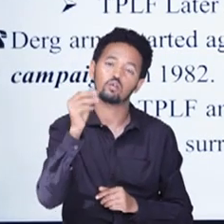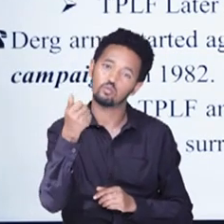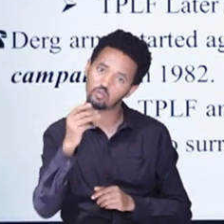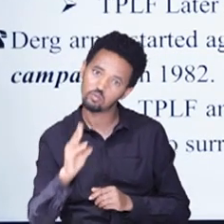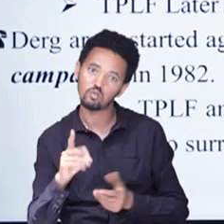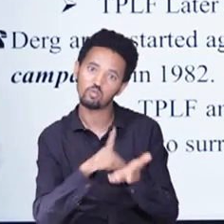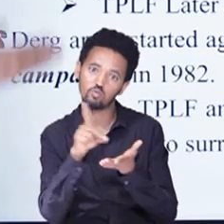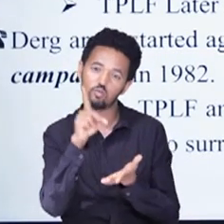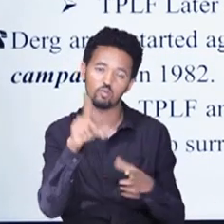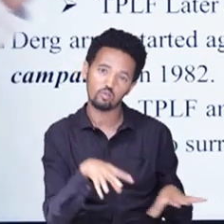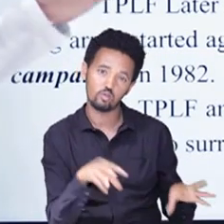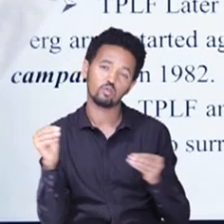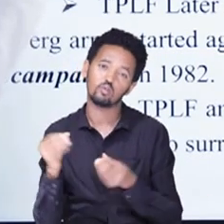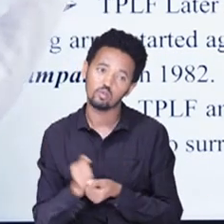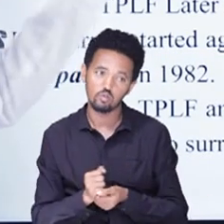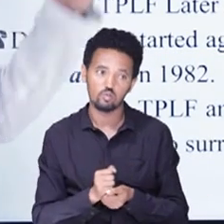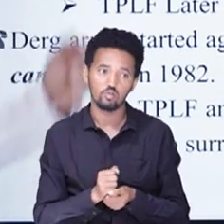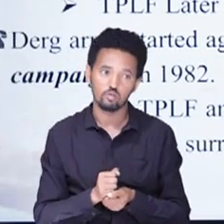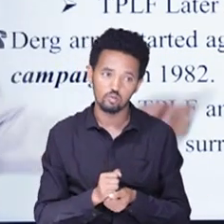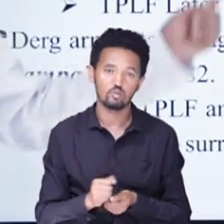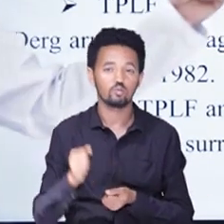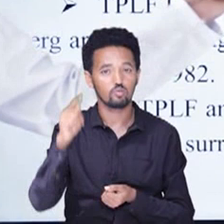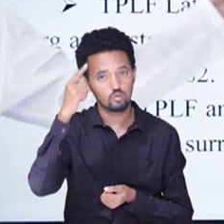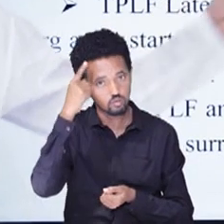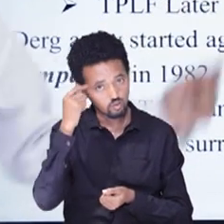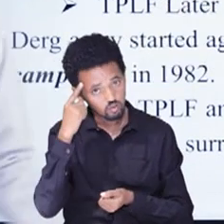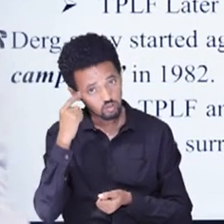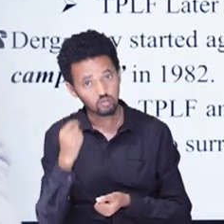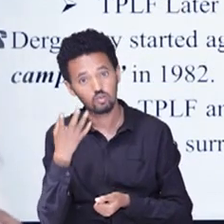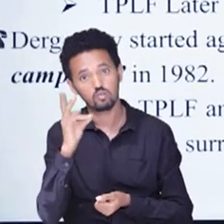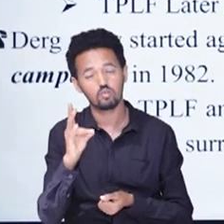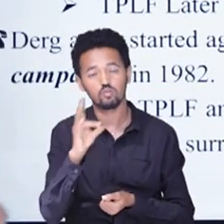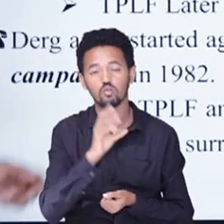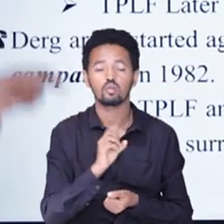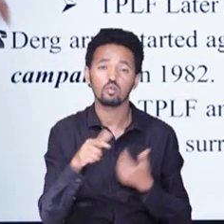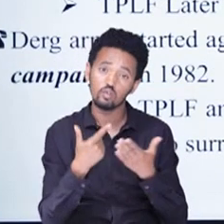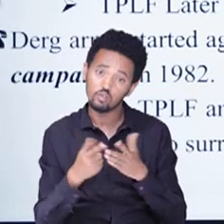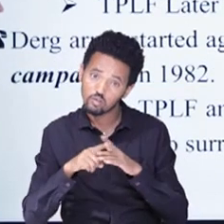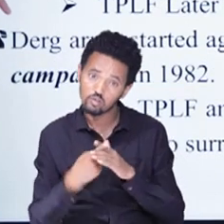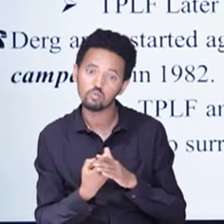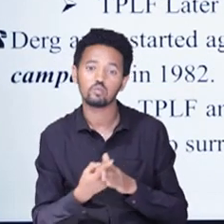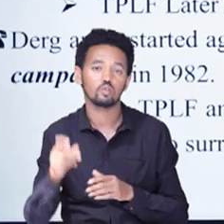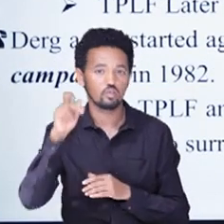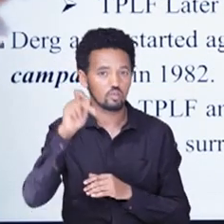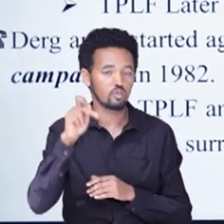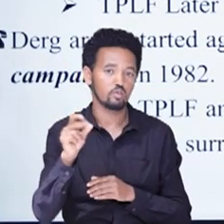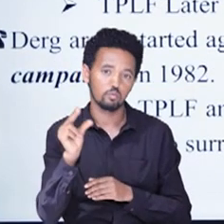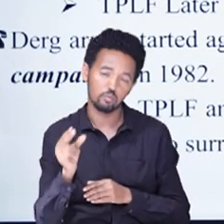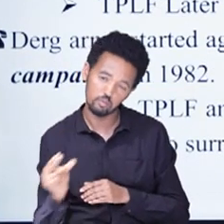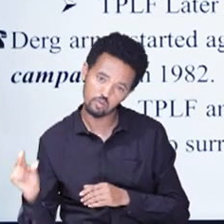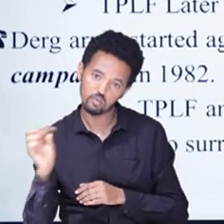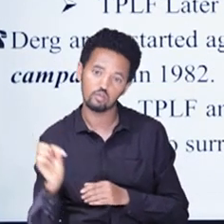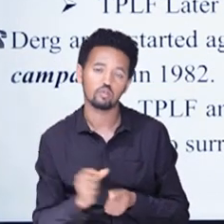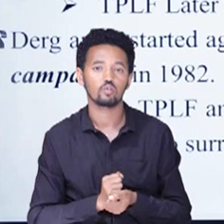of university students who fled to Tigray in 1975. The struggle began at Dadabit. It's supported